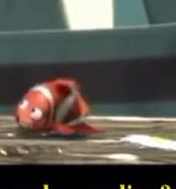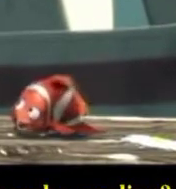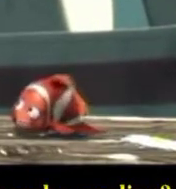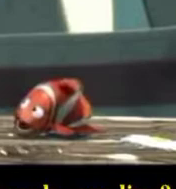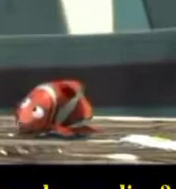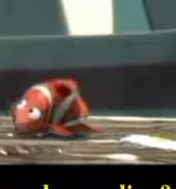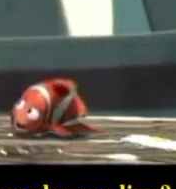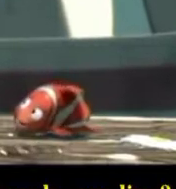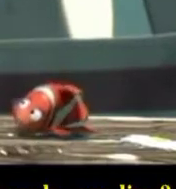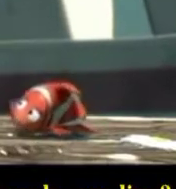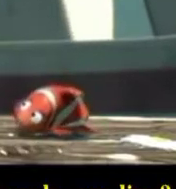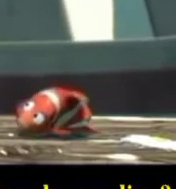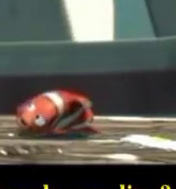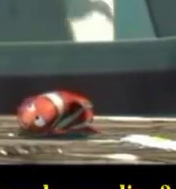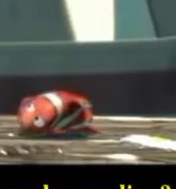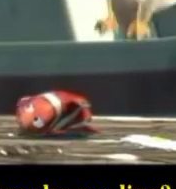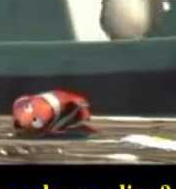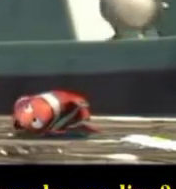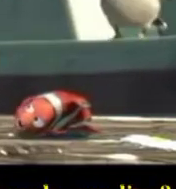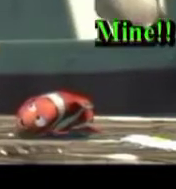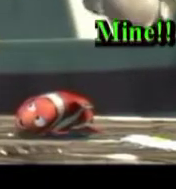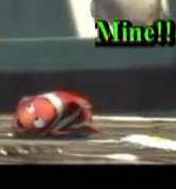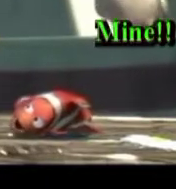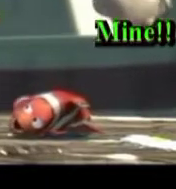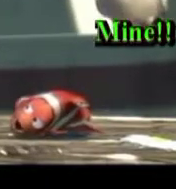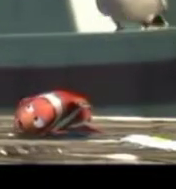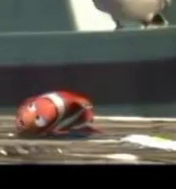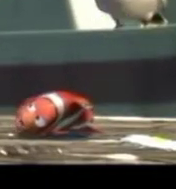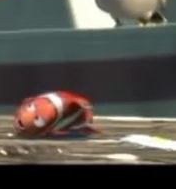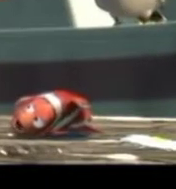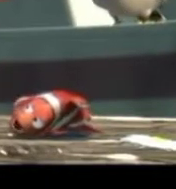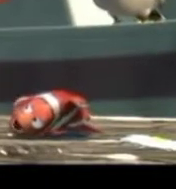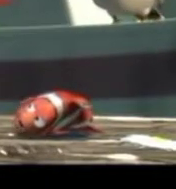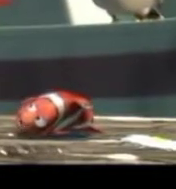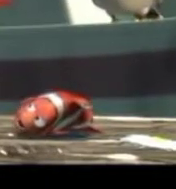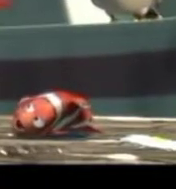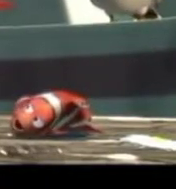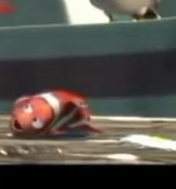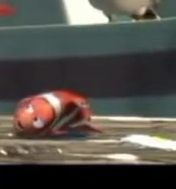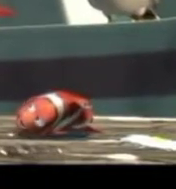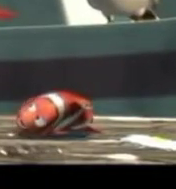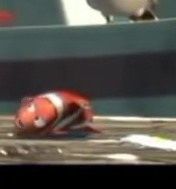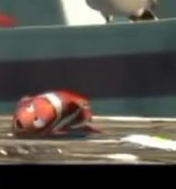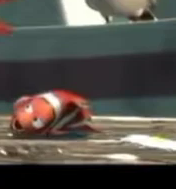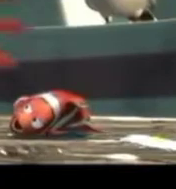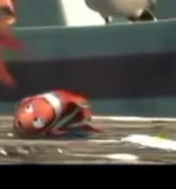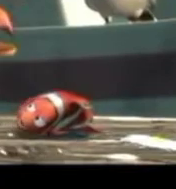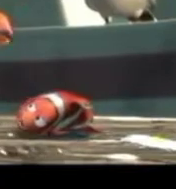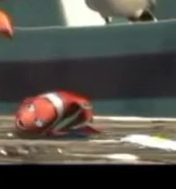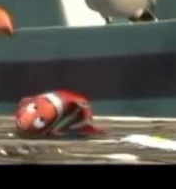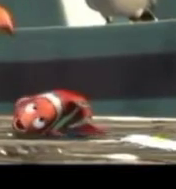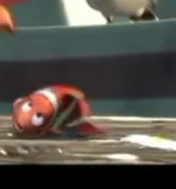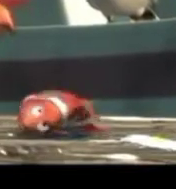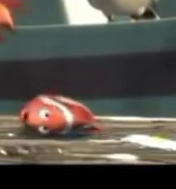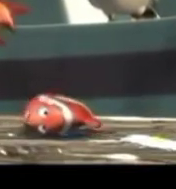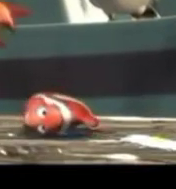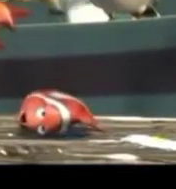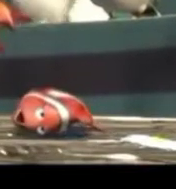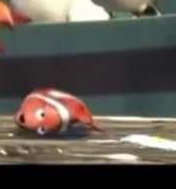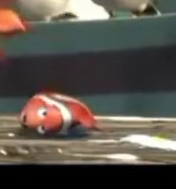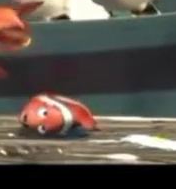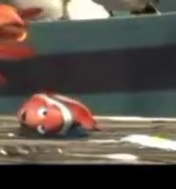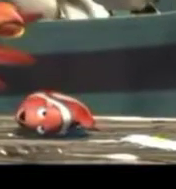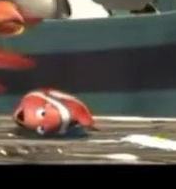how does that make me live? Mine? Because I can take you to your son. Yeah,